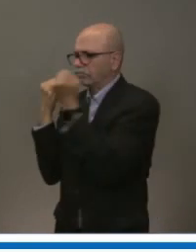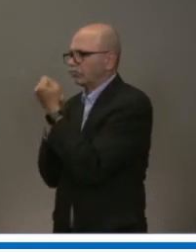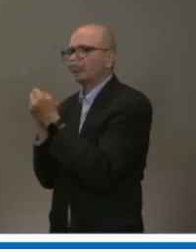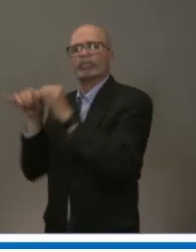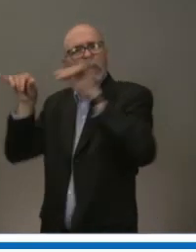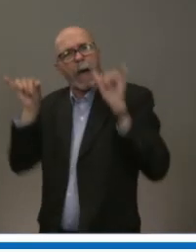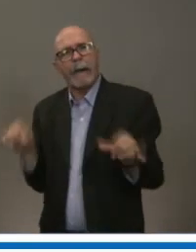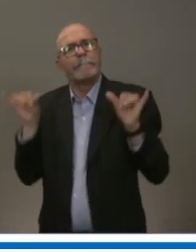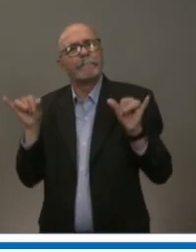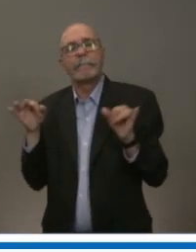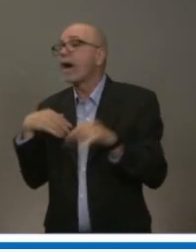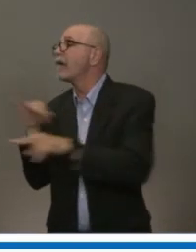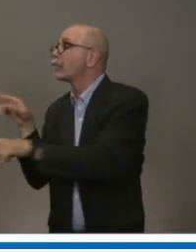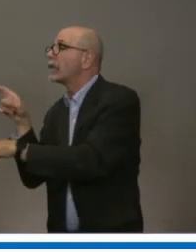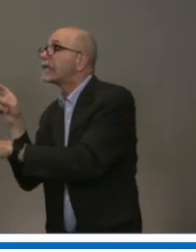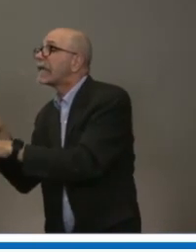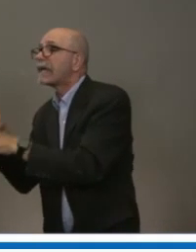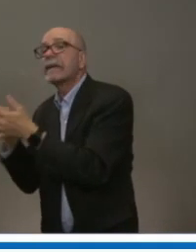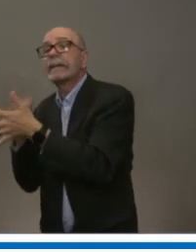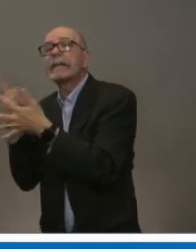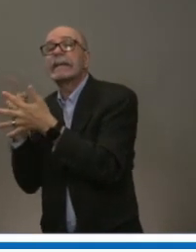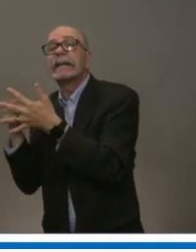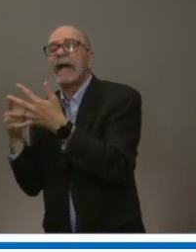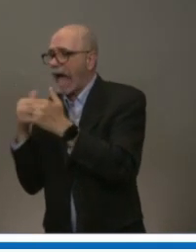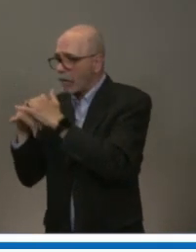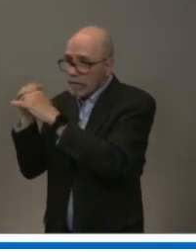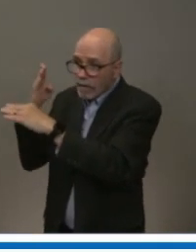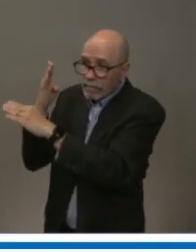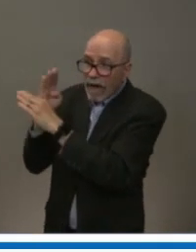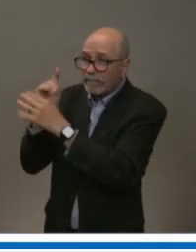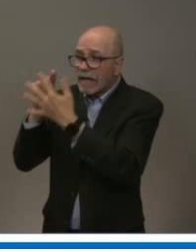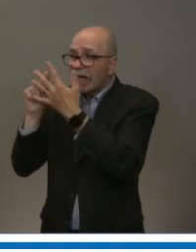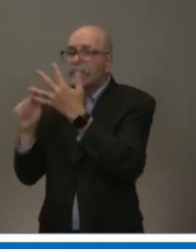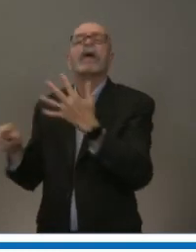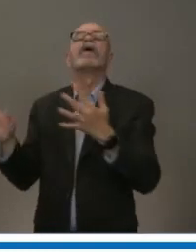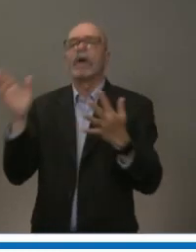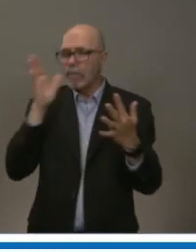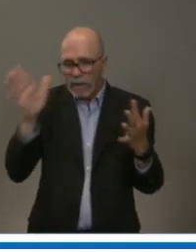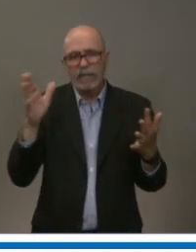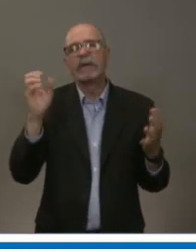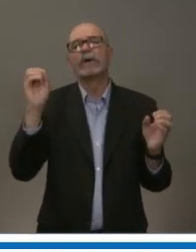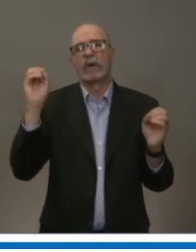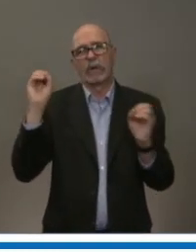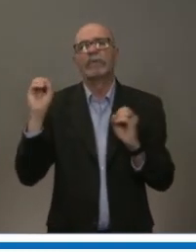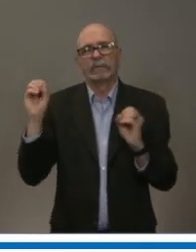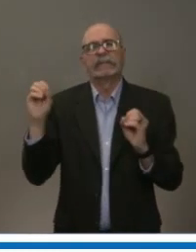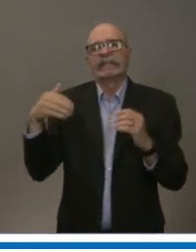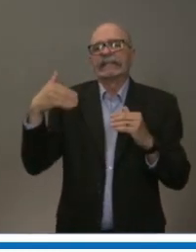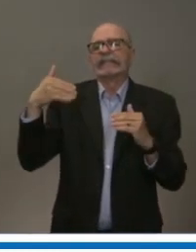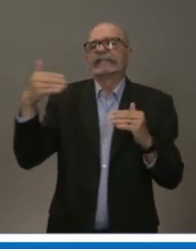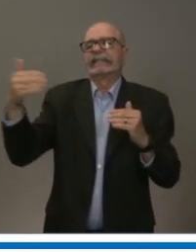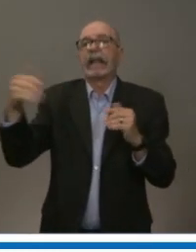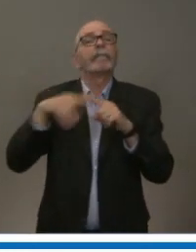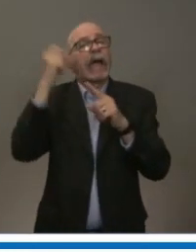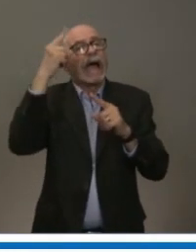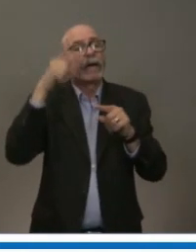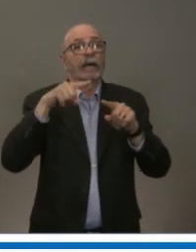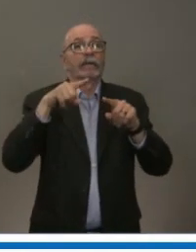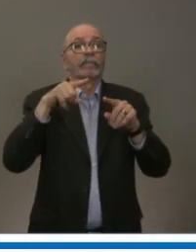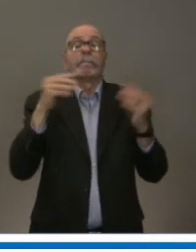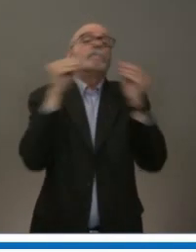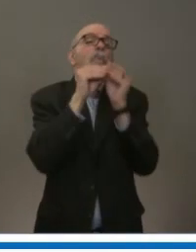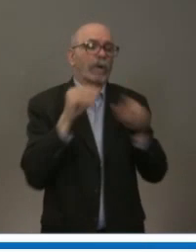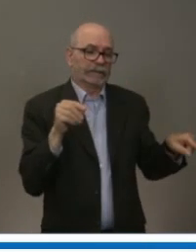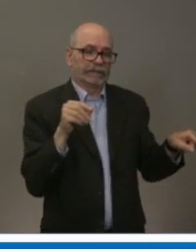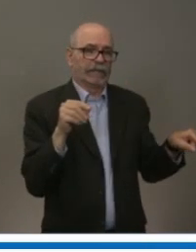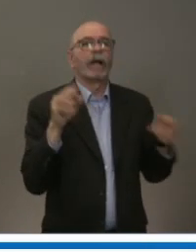necessary protections for residents in that setting. It's a different setting than a long-term care facility setting. Go ahead, Tim, with your